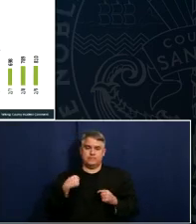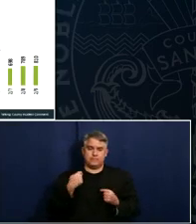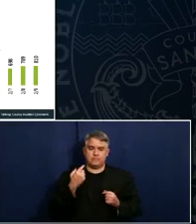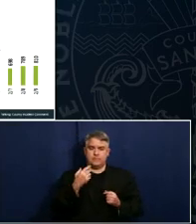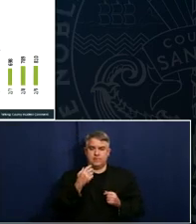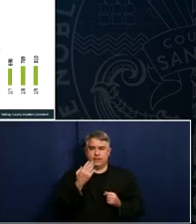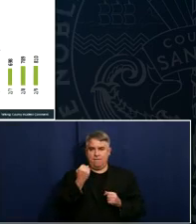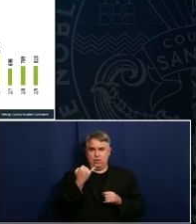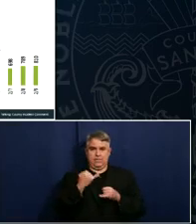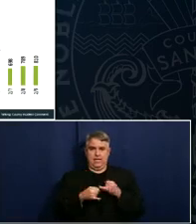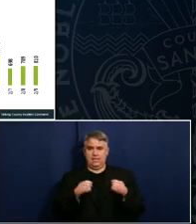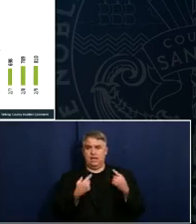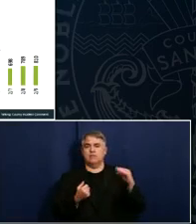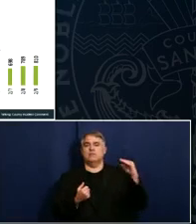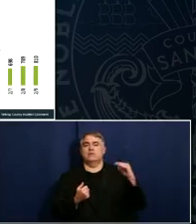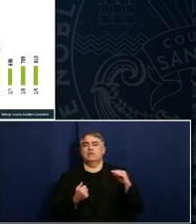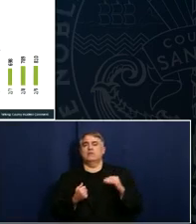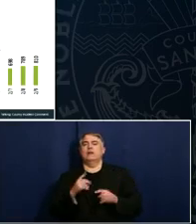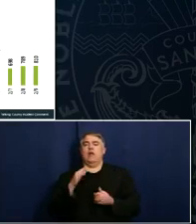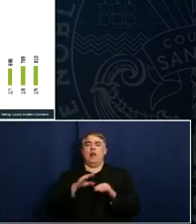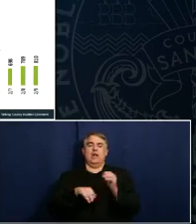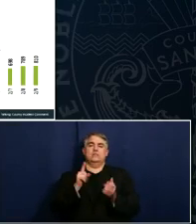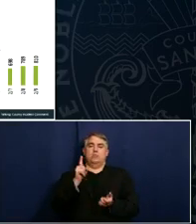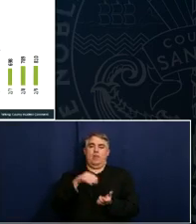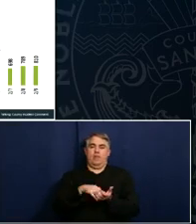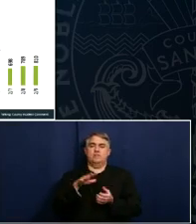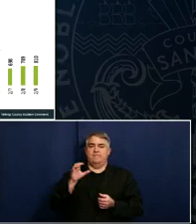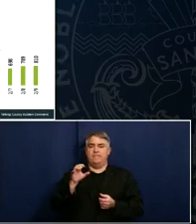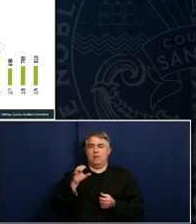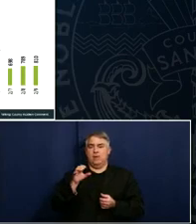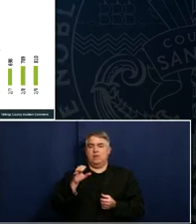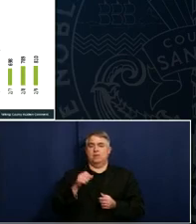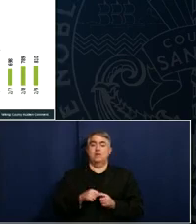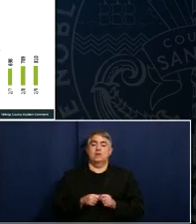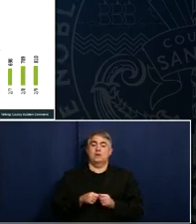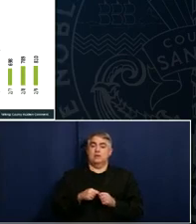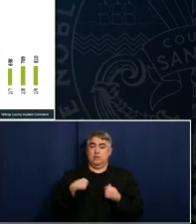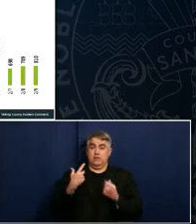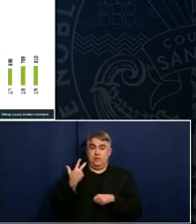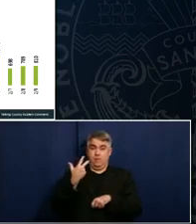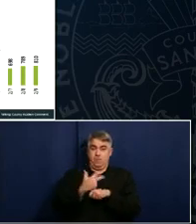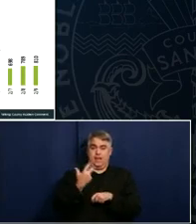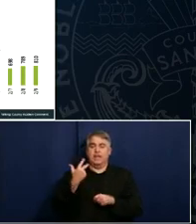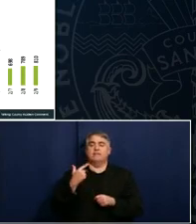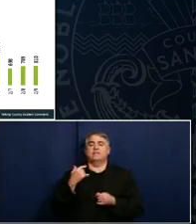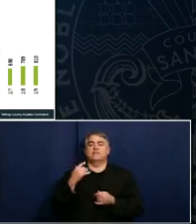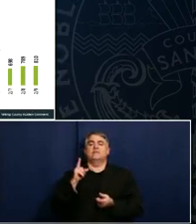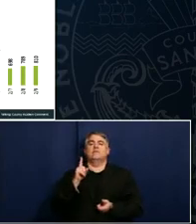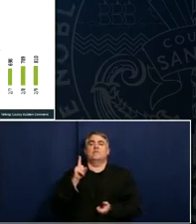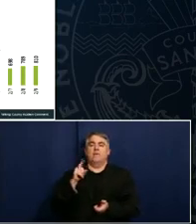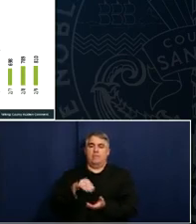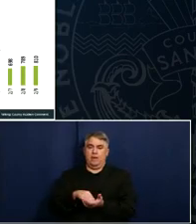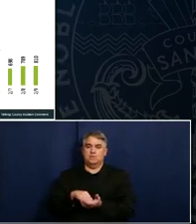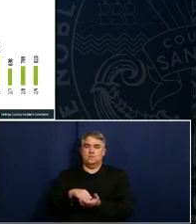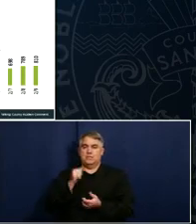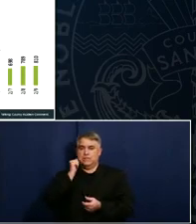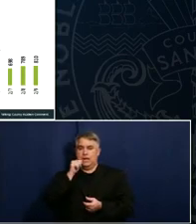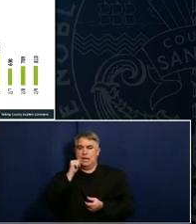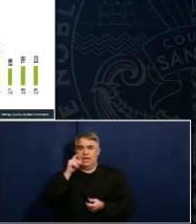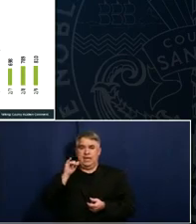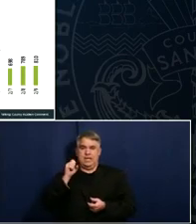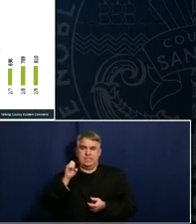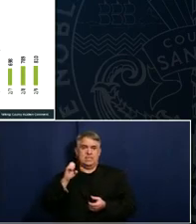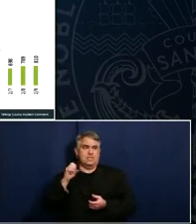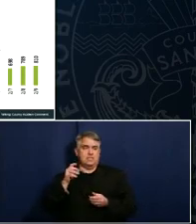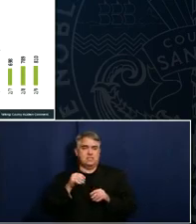below 1,500. And in the past 3 days, we've been below 1,000 daily cases. In the